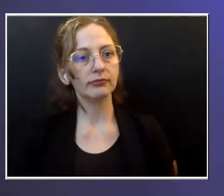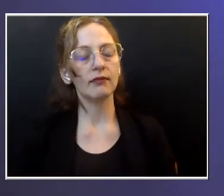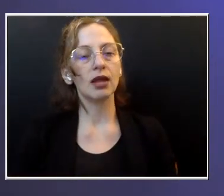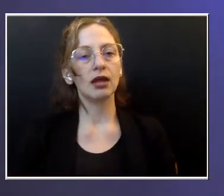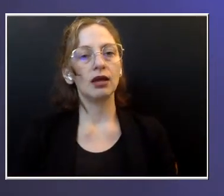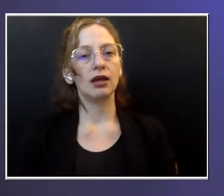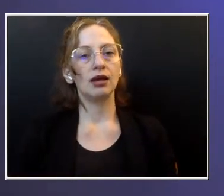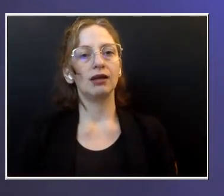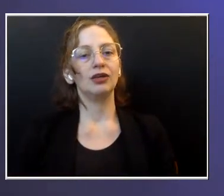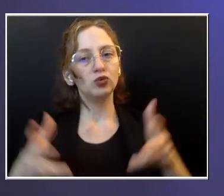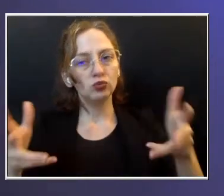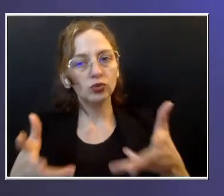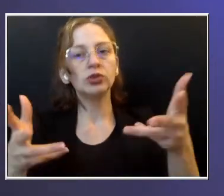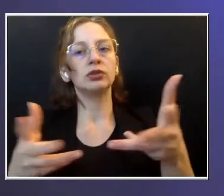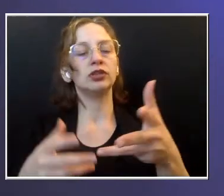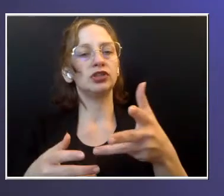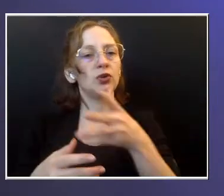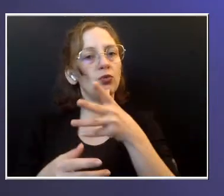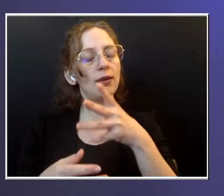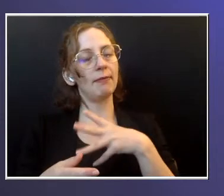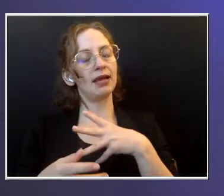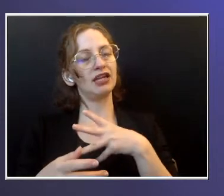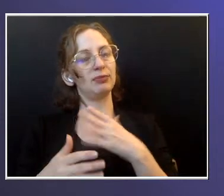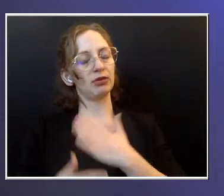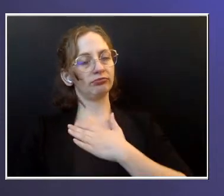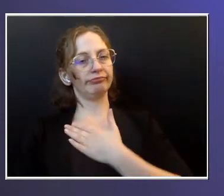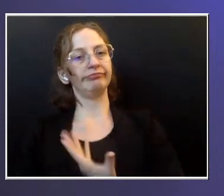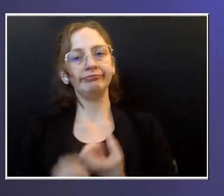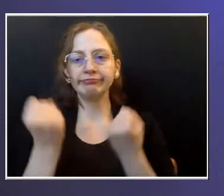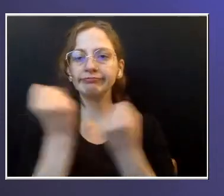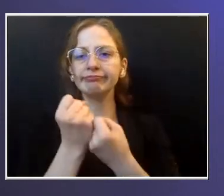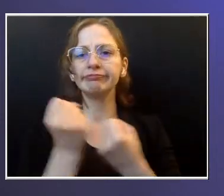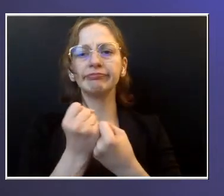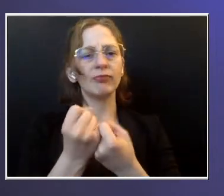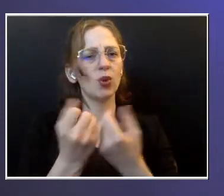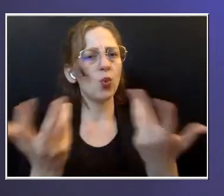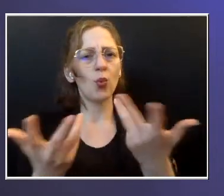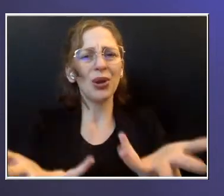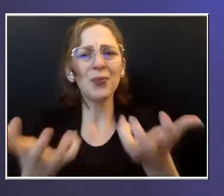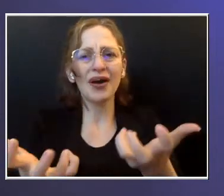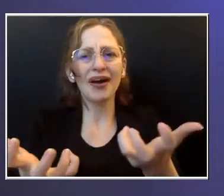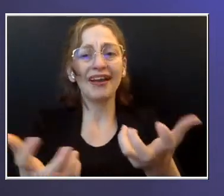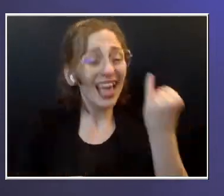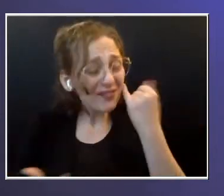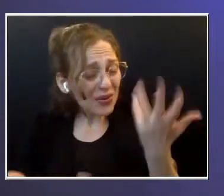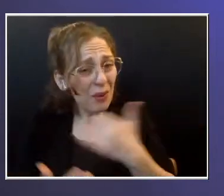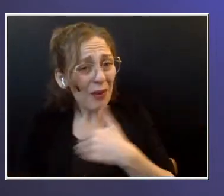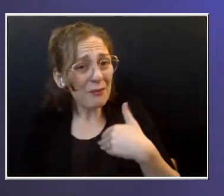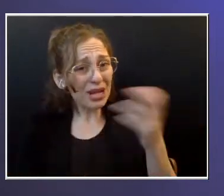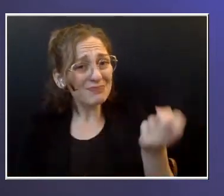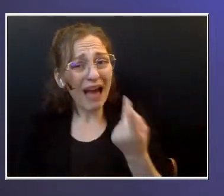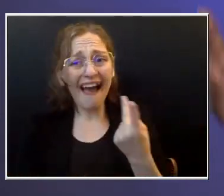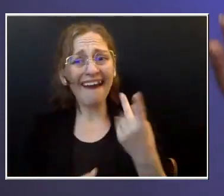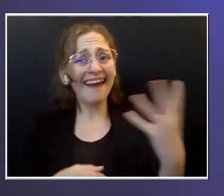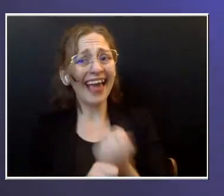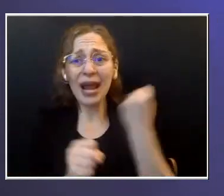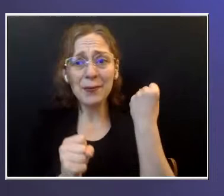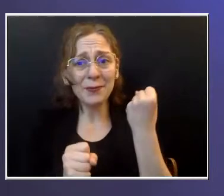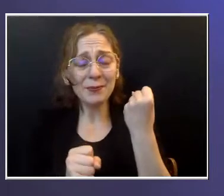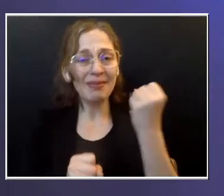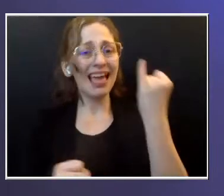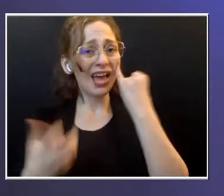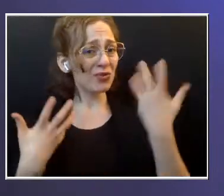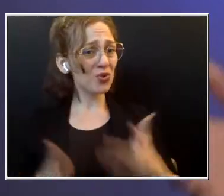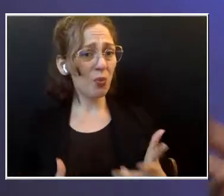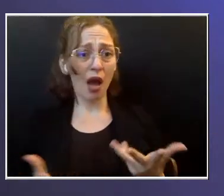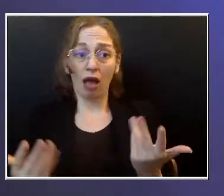fight for what you want. So if you want your breasts back, get them back. If you don't want your breasts back, that's okay too, because I have a very dear